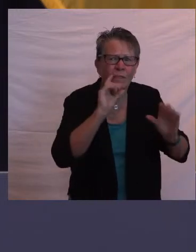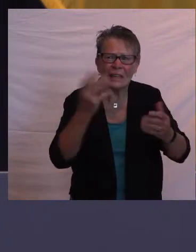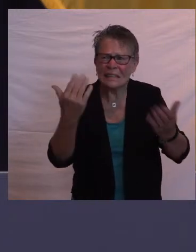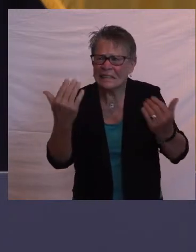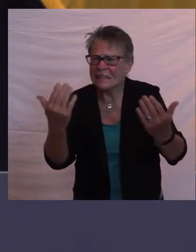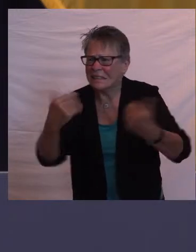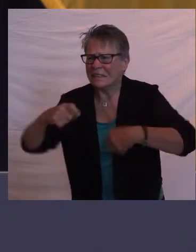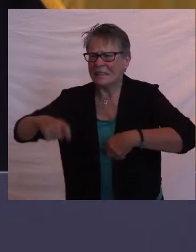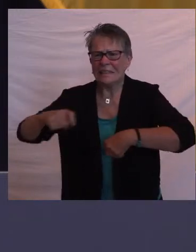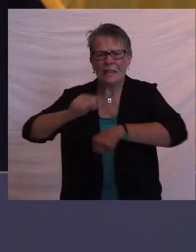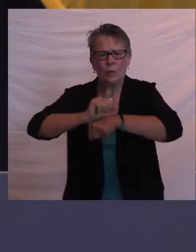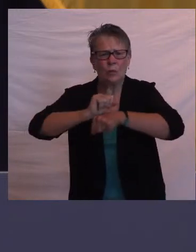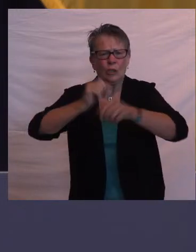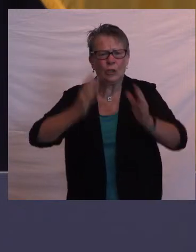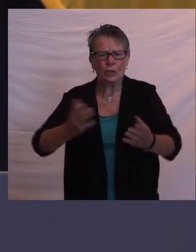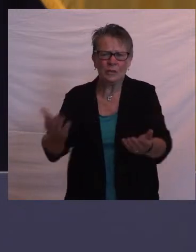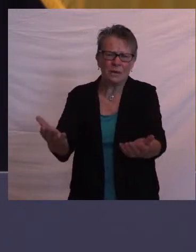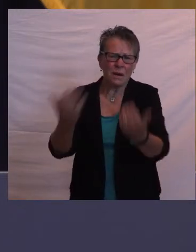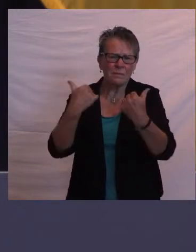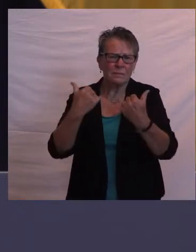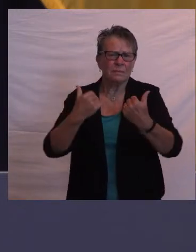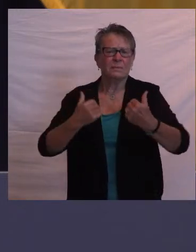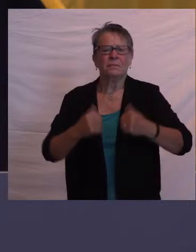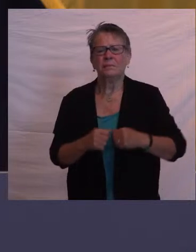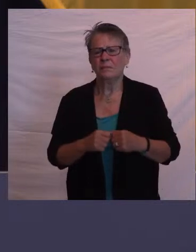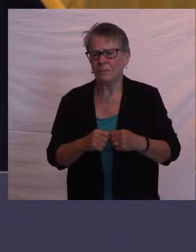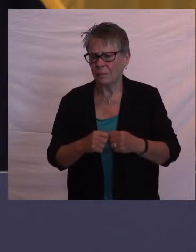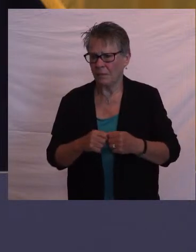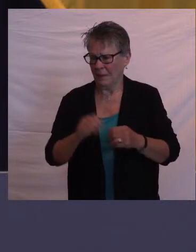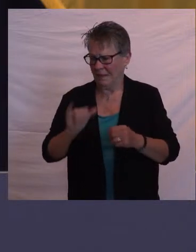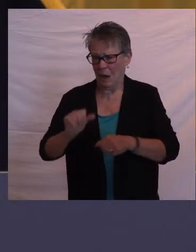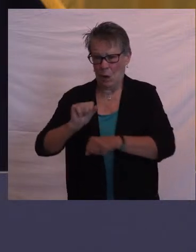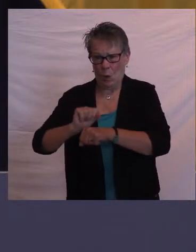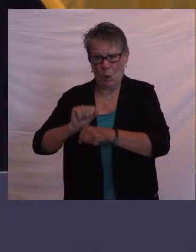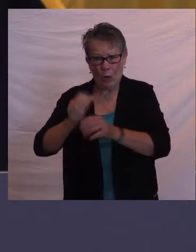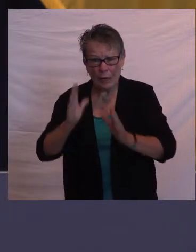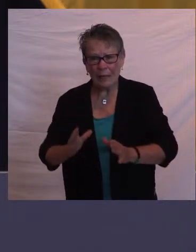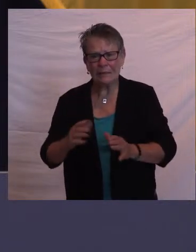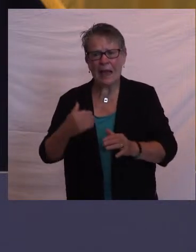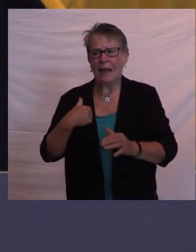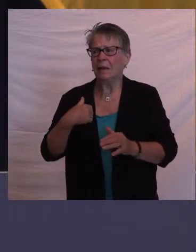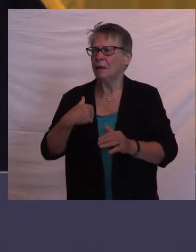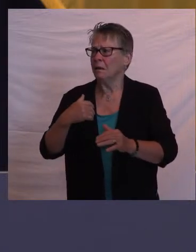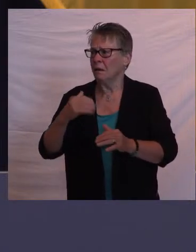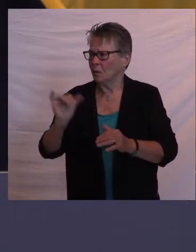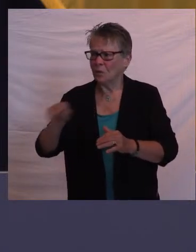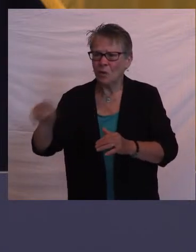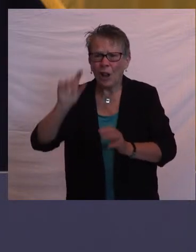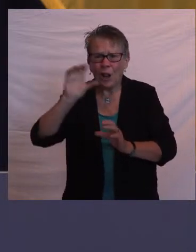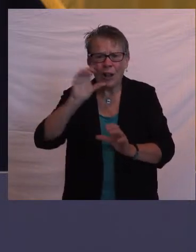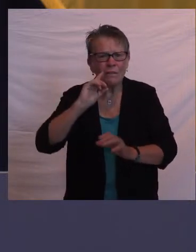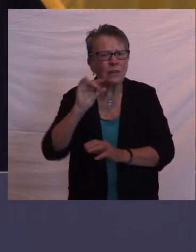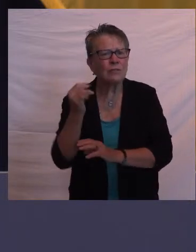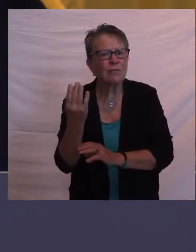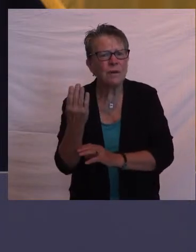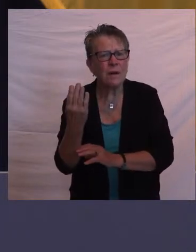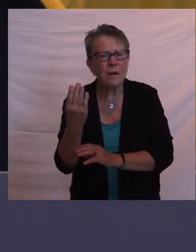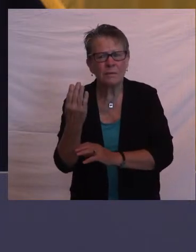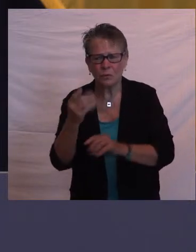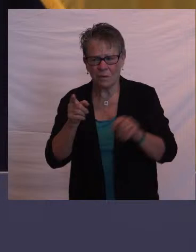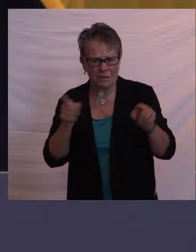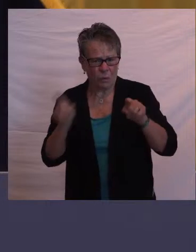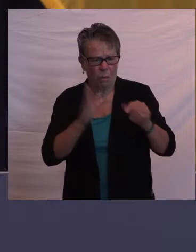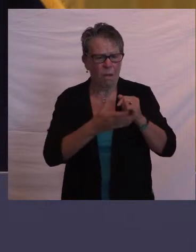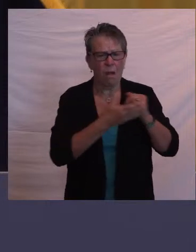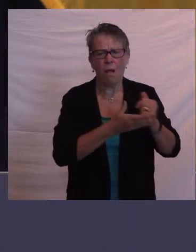economic dislocation was due to the pandemic. We recognize that we must have resources available and at the ready for workers to